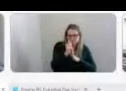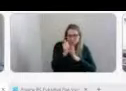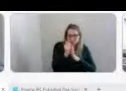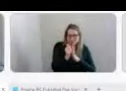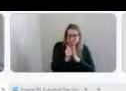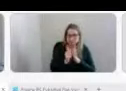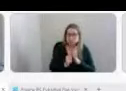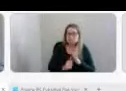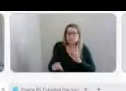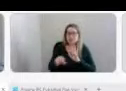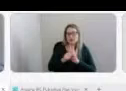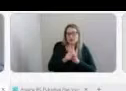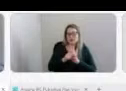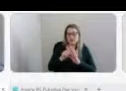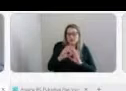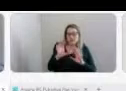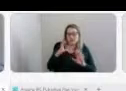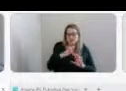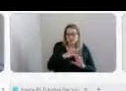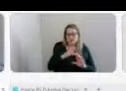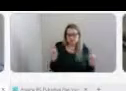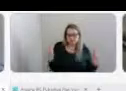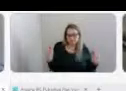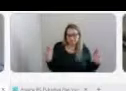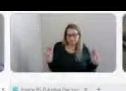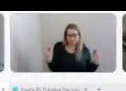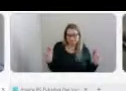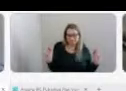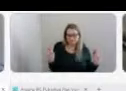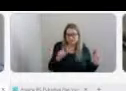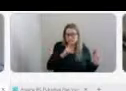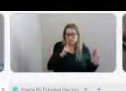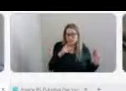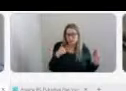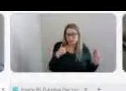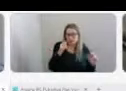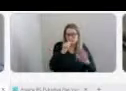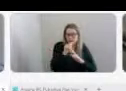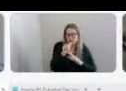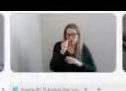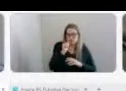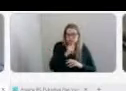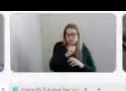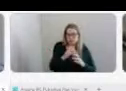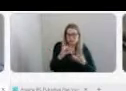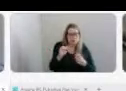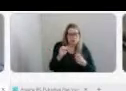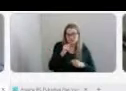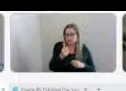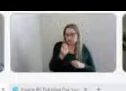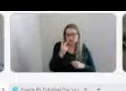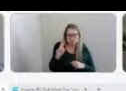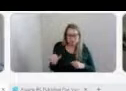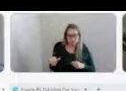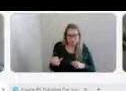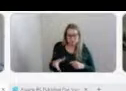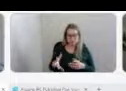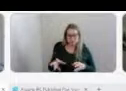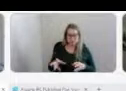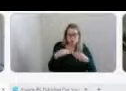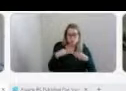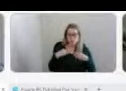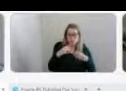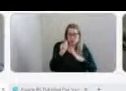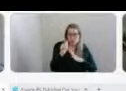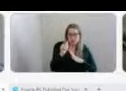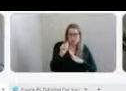commission is dedicated to non-partisan really getting down to what arizona wanted well that's not what i saw i received we receive only an a in a